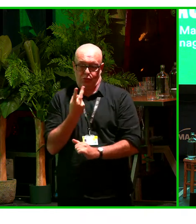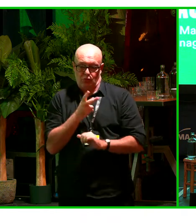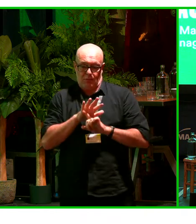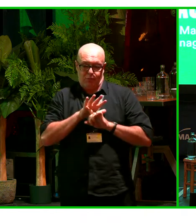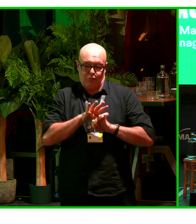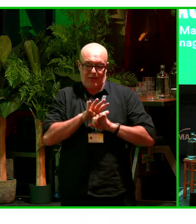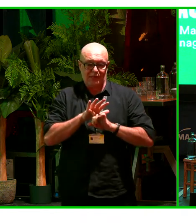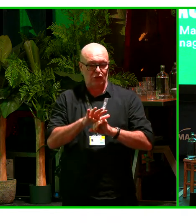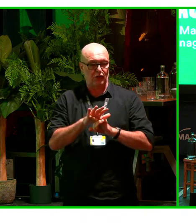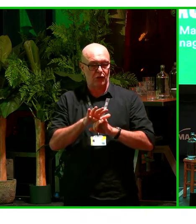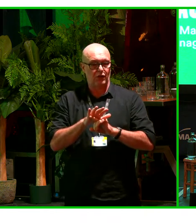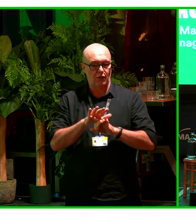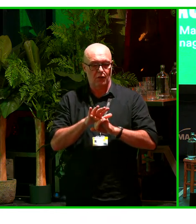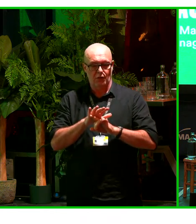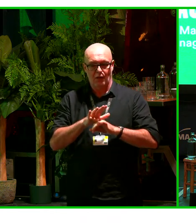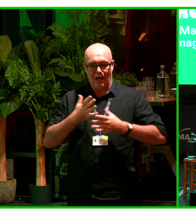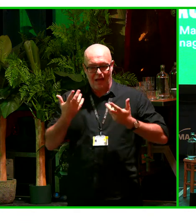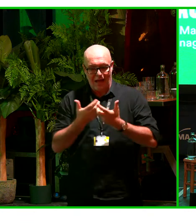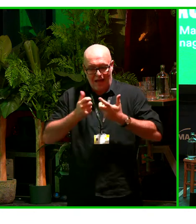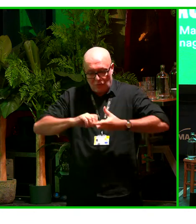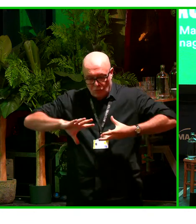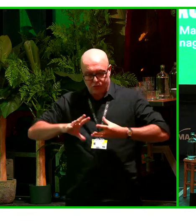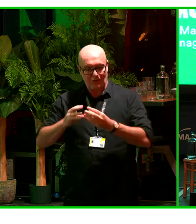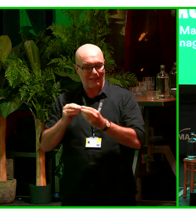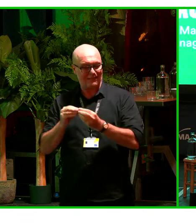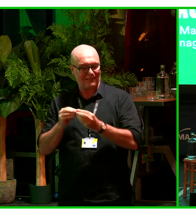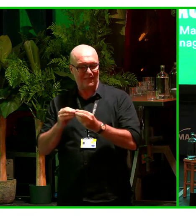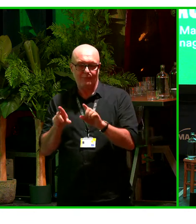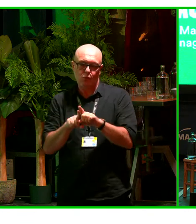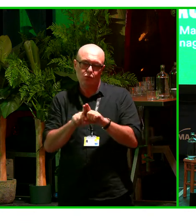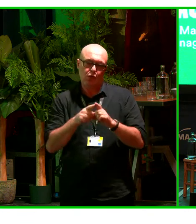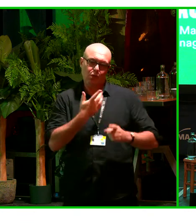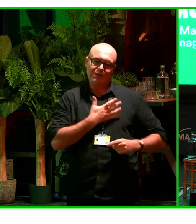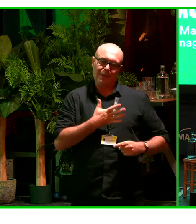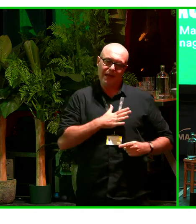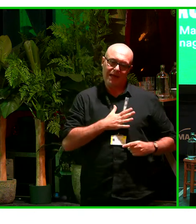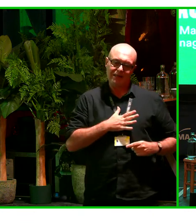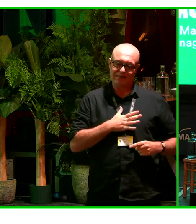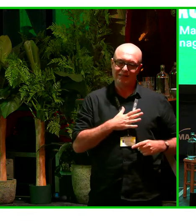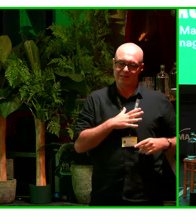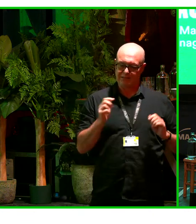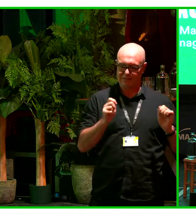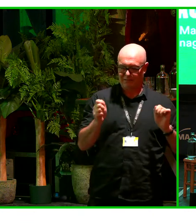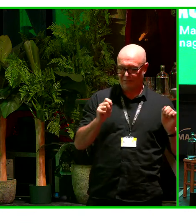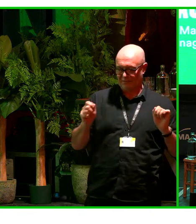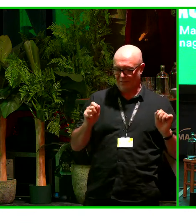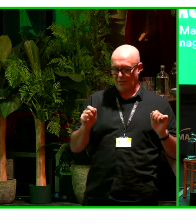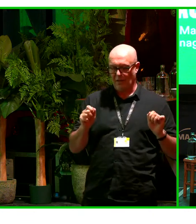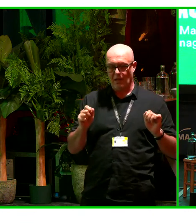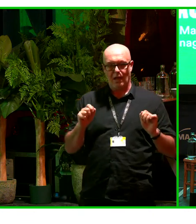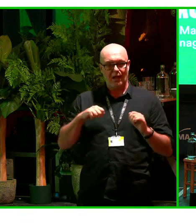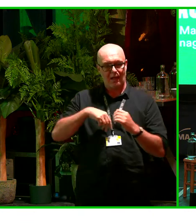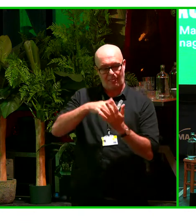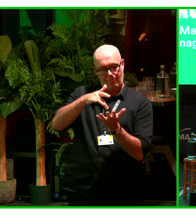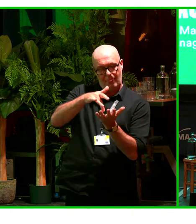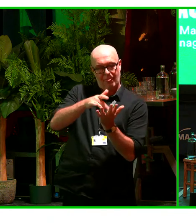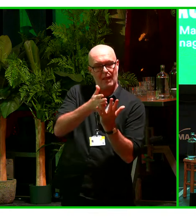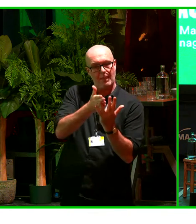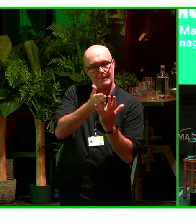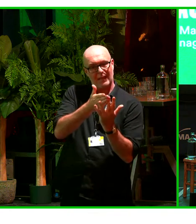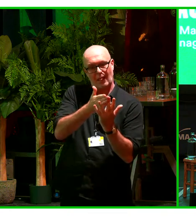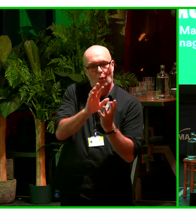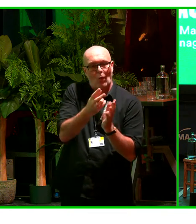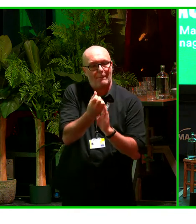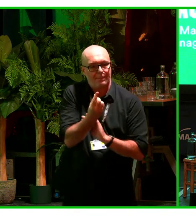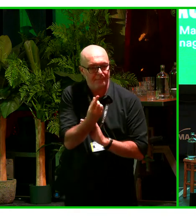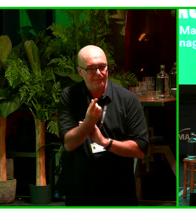generation on one end and the demand changes on the other, we must also consider there's something happening in the middle. And that really is